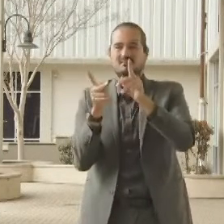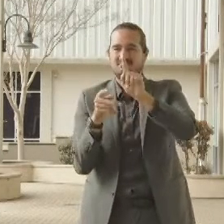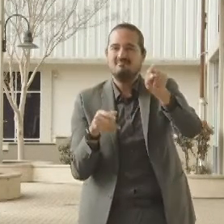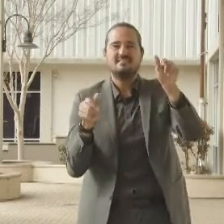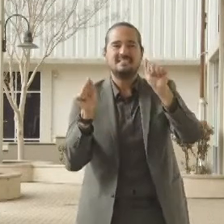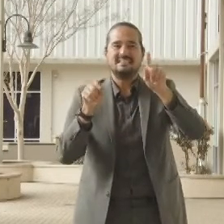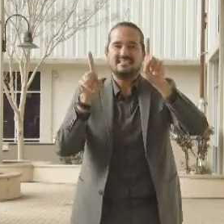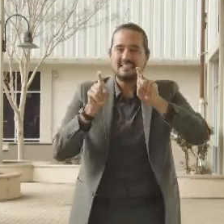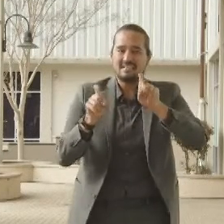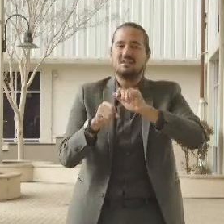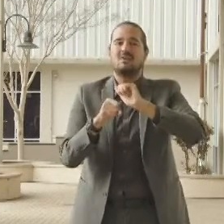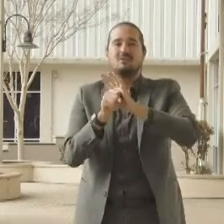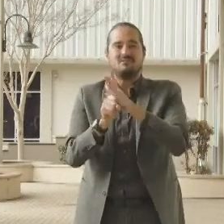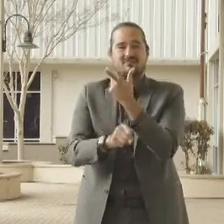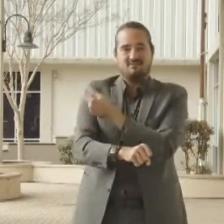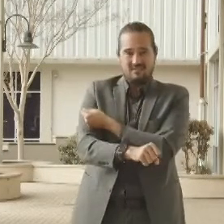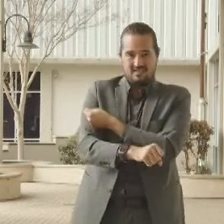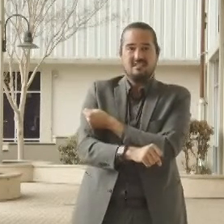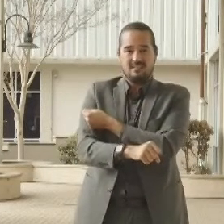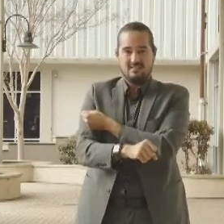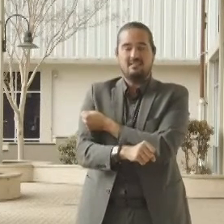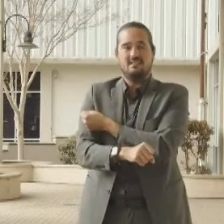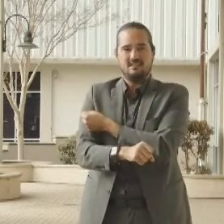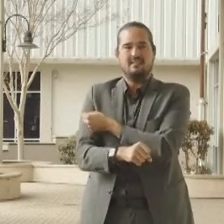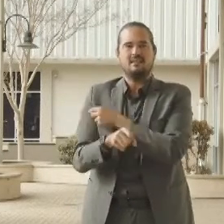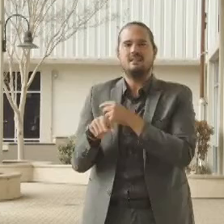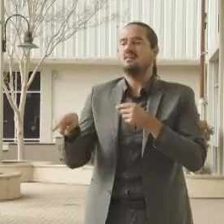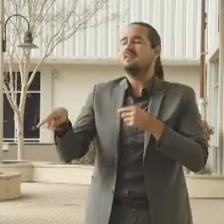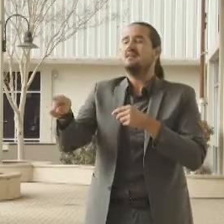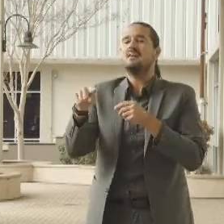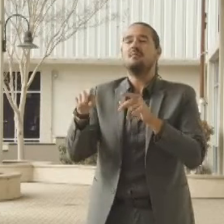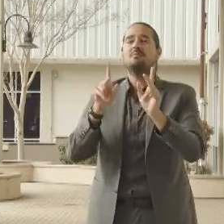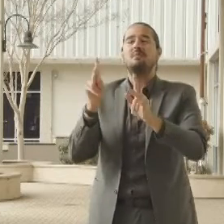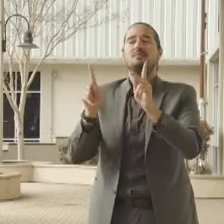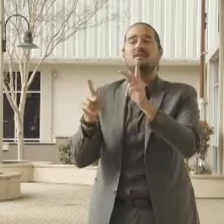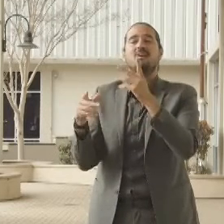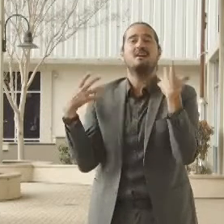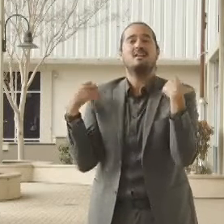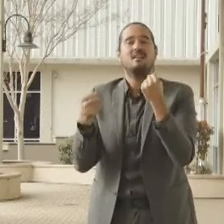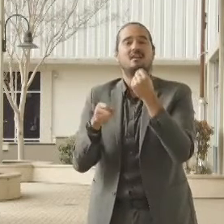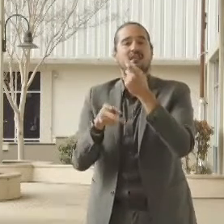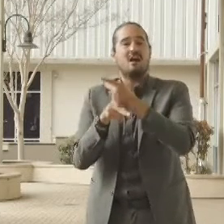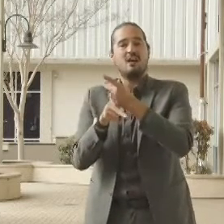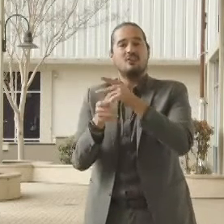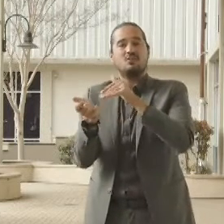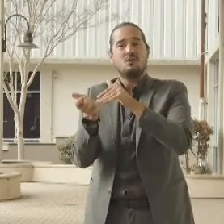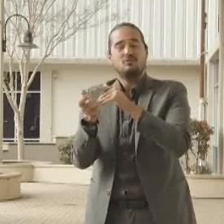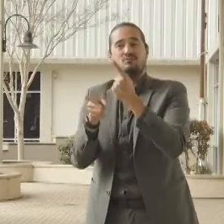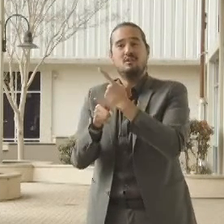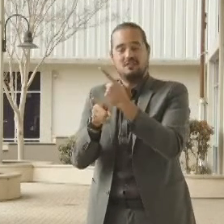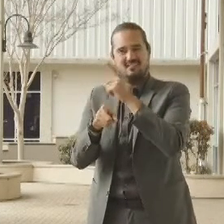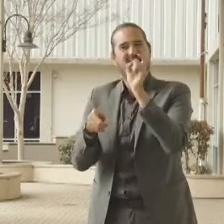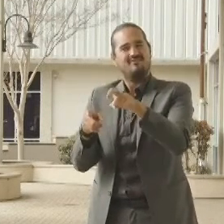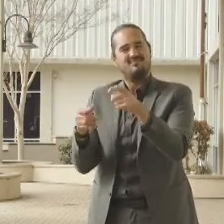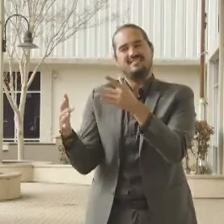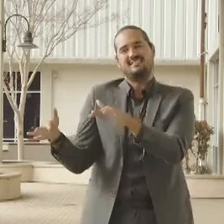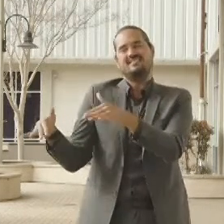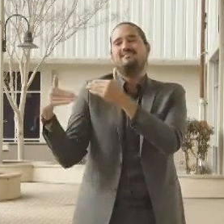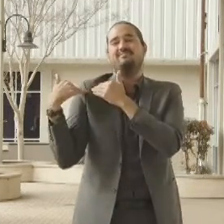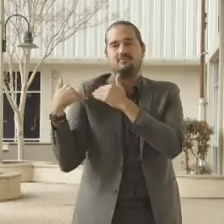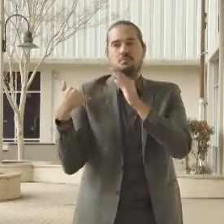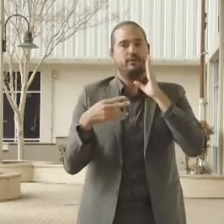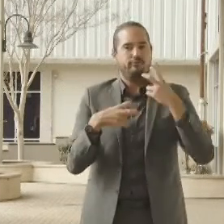also need to rededicate themselves to making testing available for their patients. Mercury News.